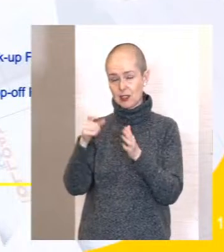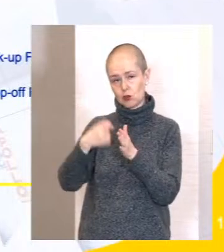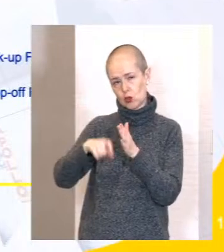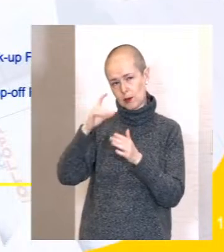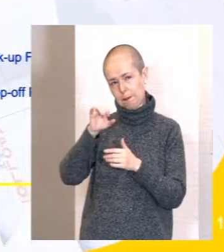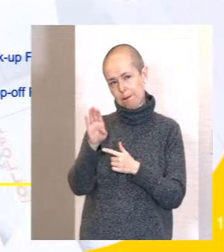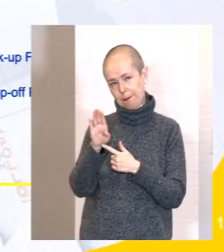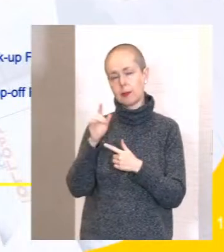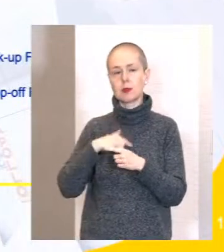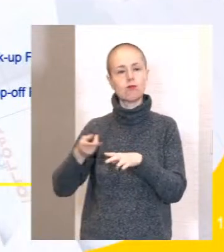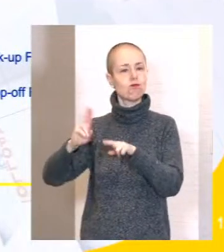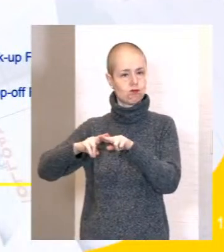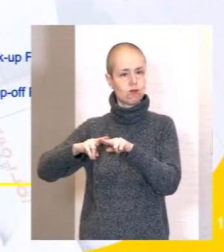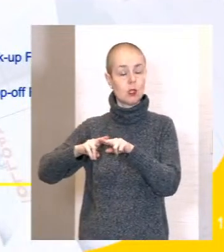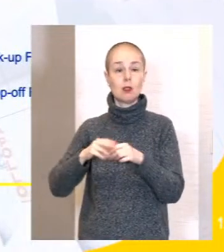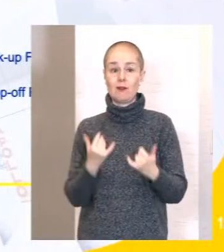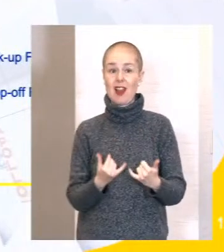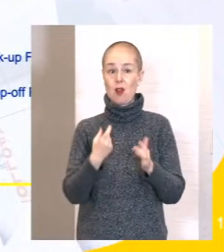taxis, which are currently